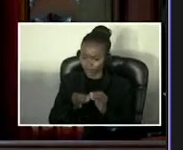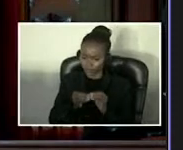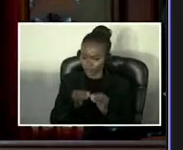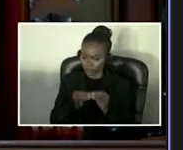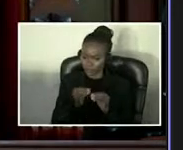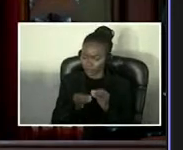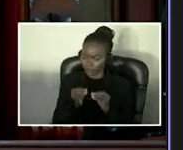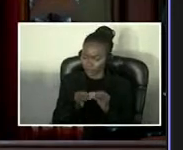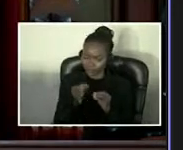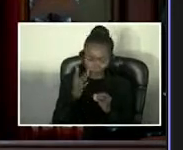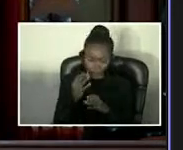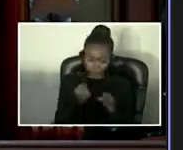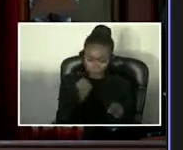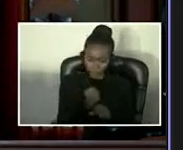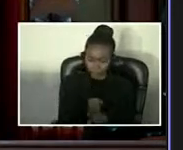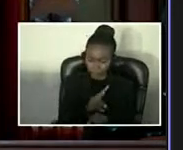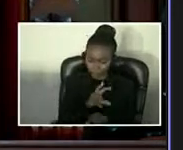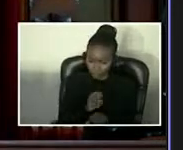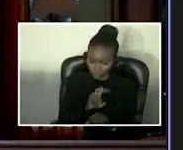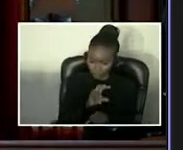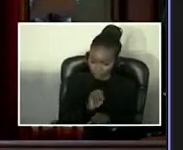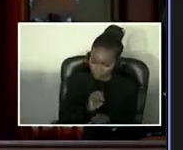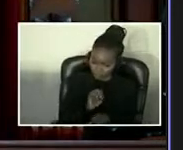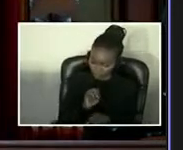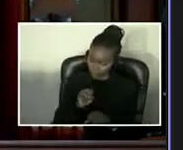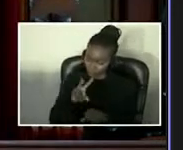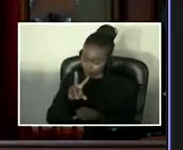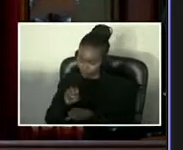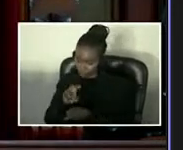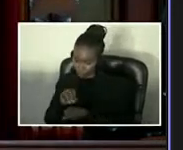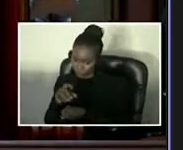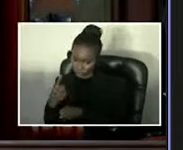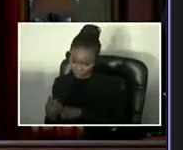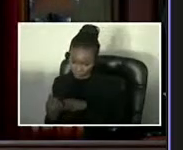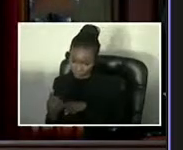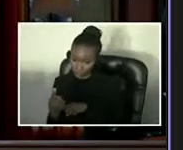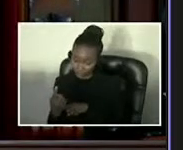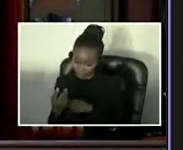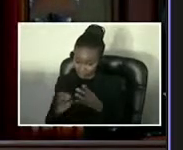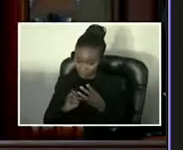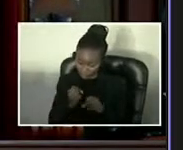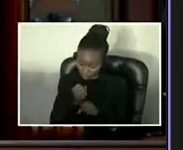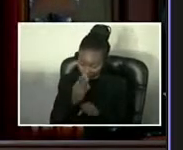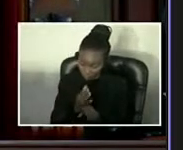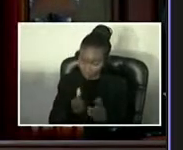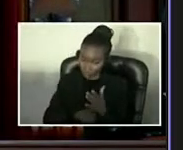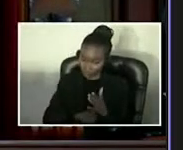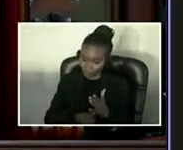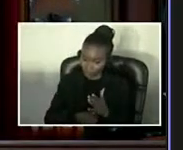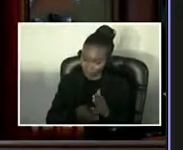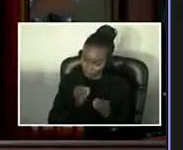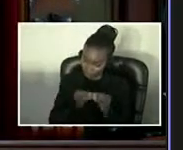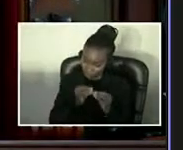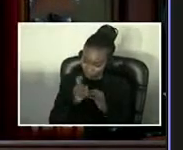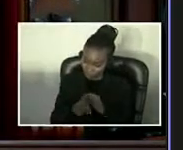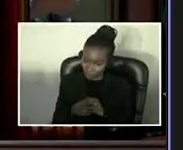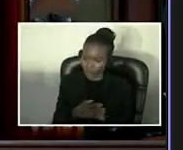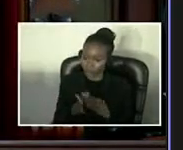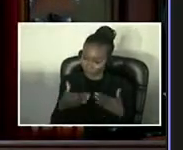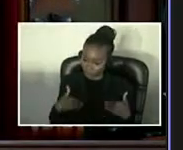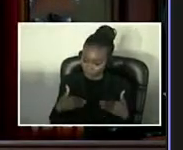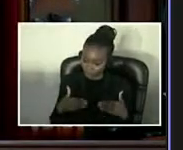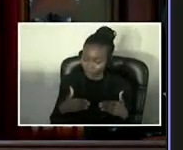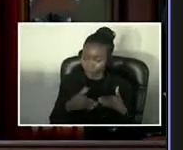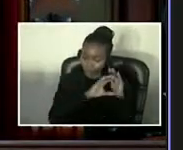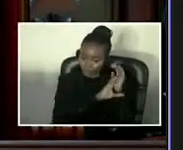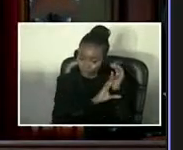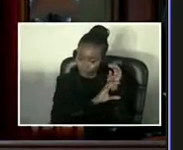mtf with every requirement of first being aligned with the grand business plan chapters in in my opening paragraph i analyzed the